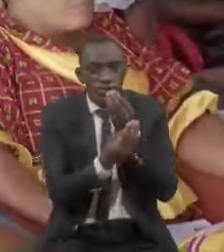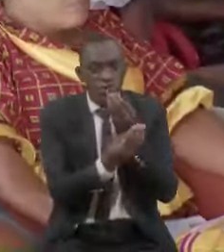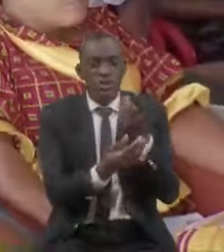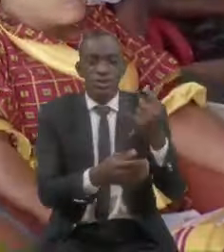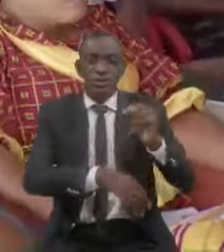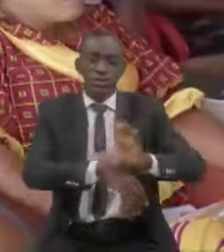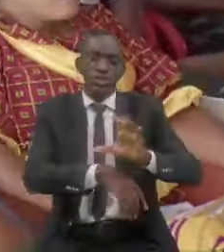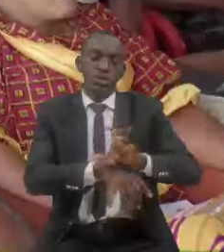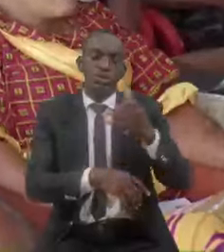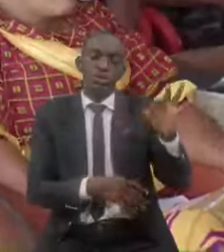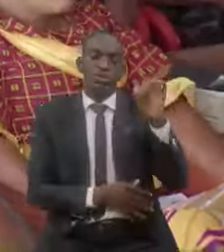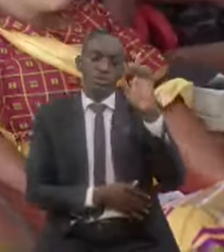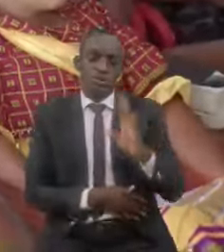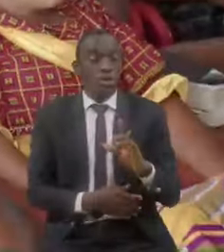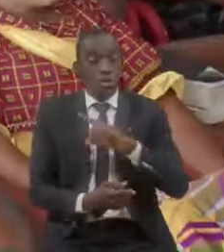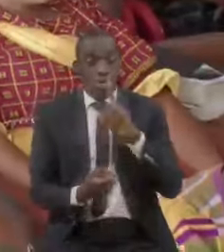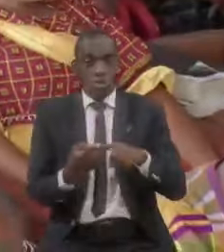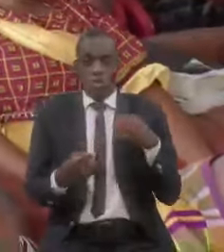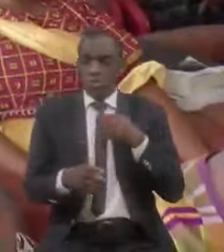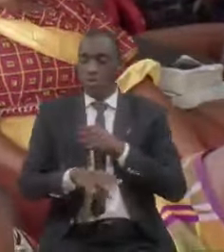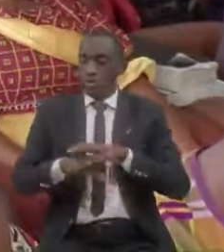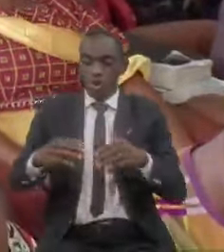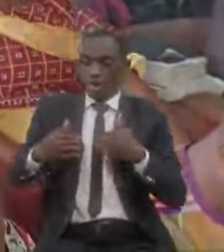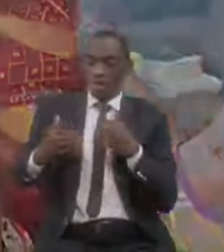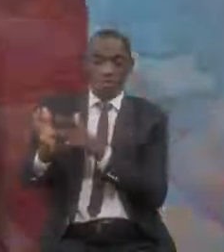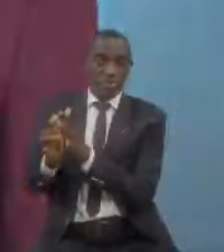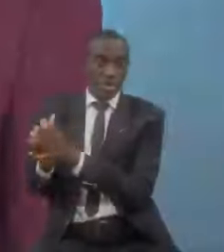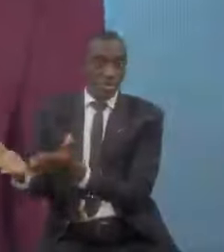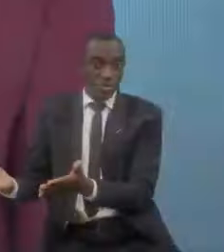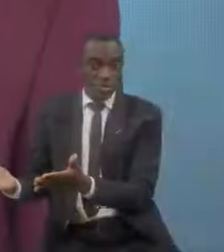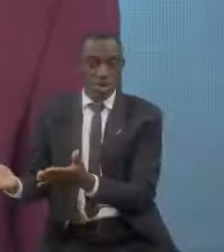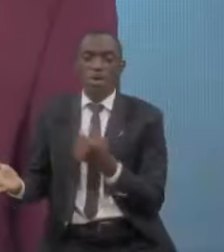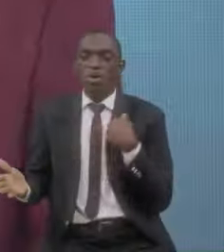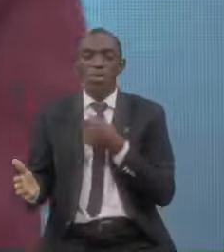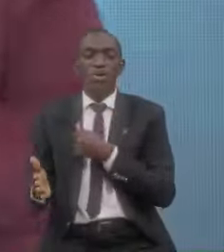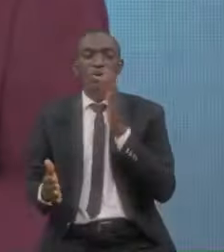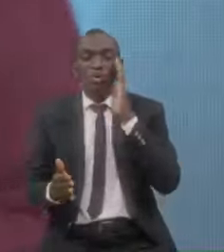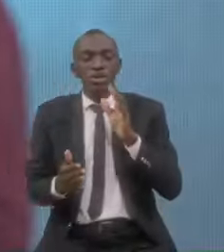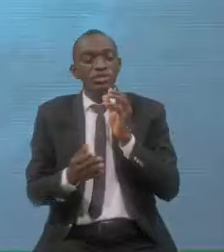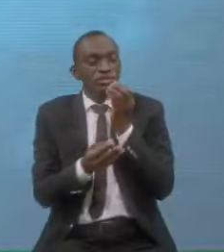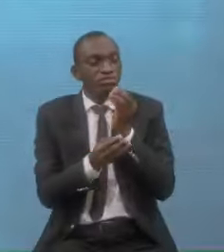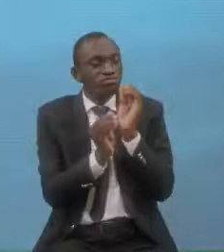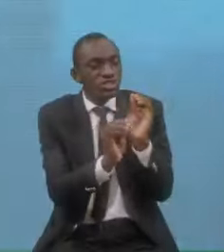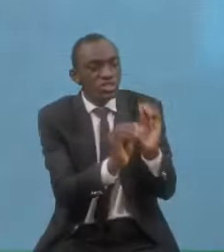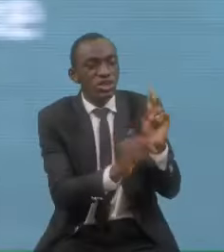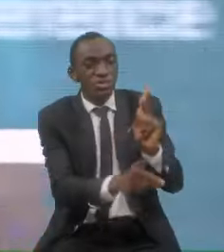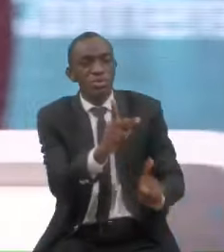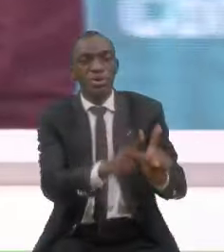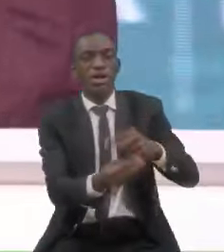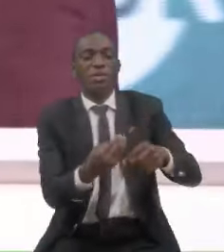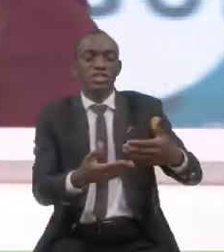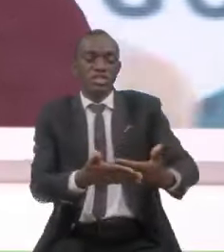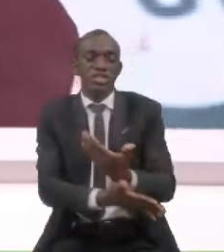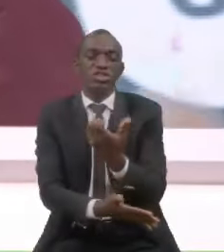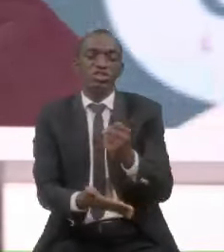have to feed them with news from the media. When we don't have the scriptures, we have